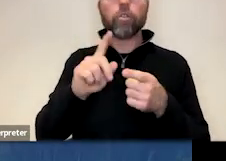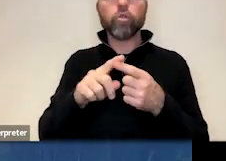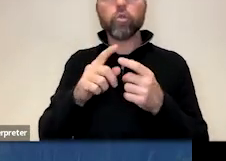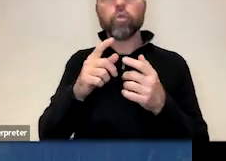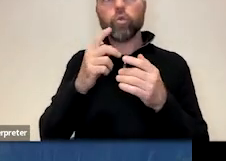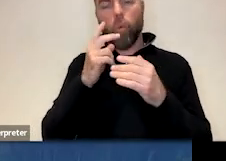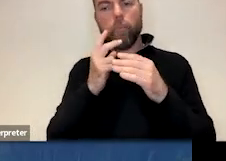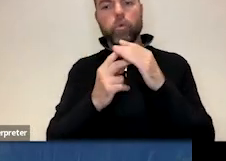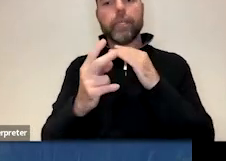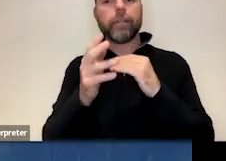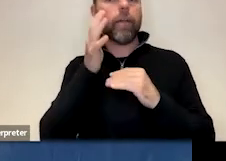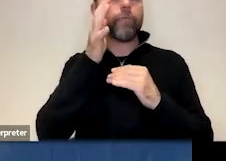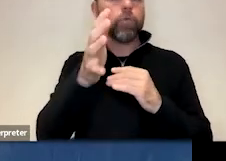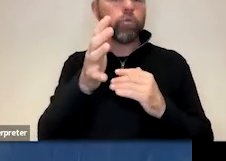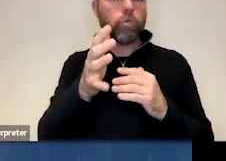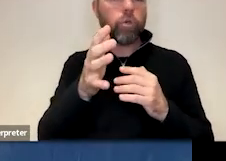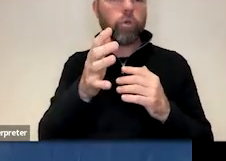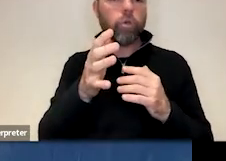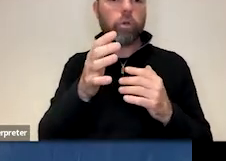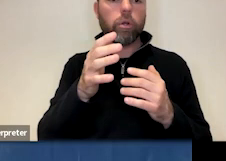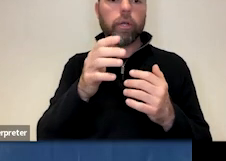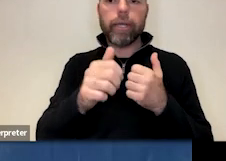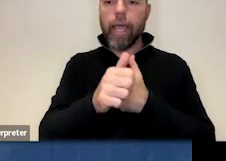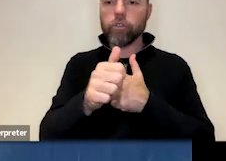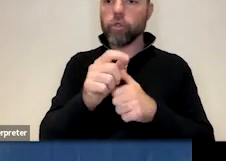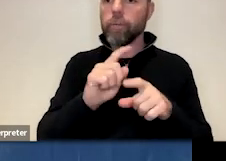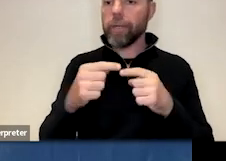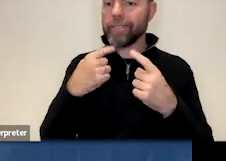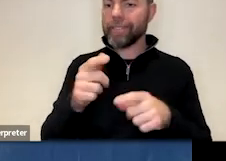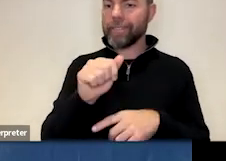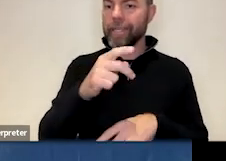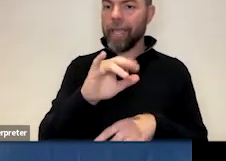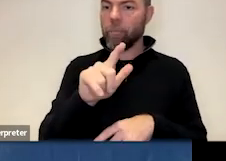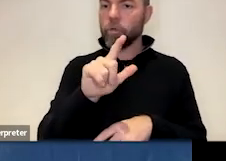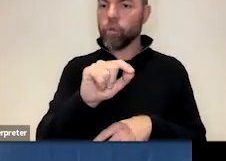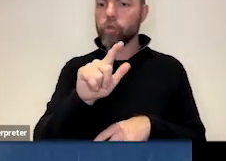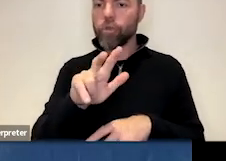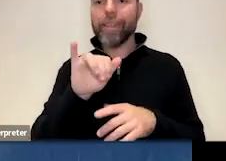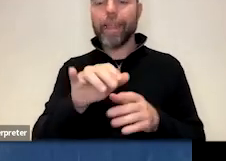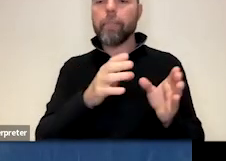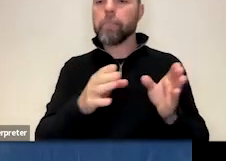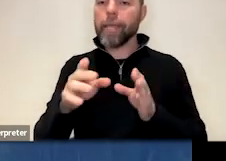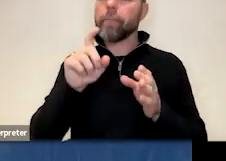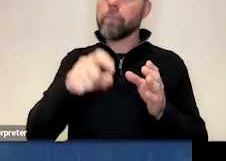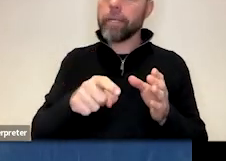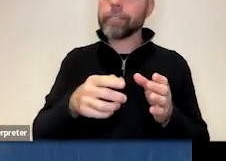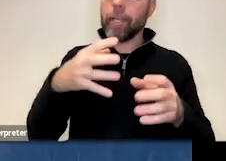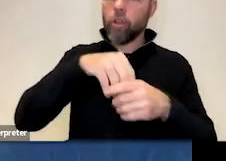anticipating future hazards. But as of April of 2023, the plans must include